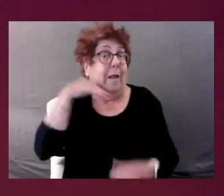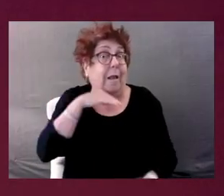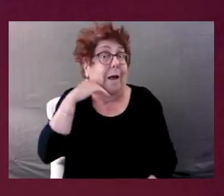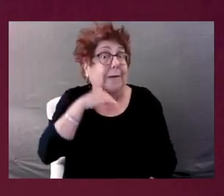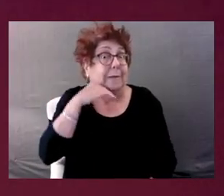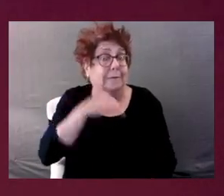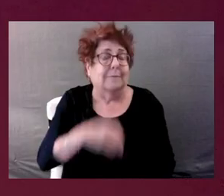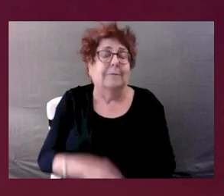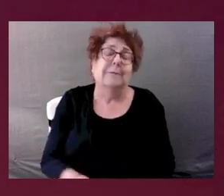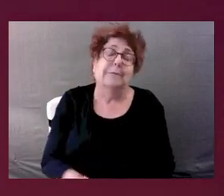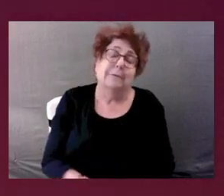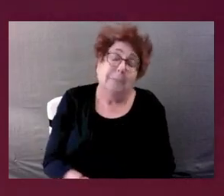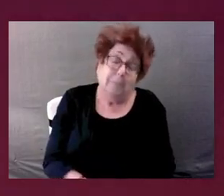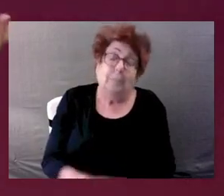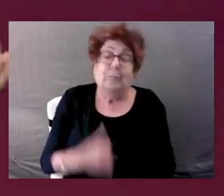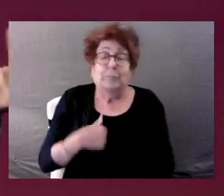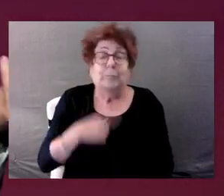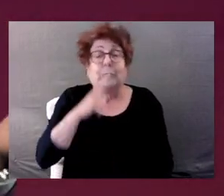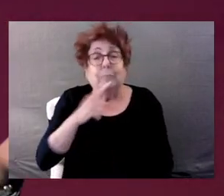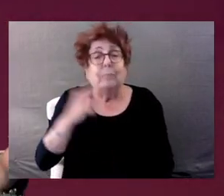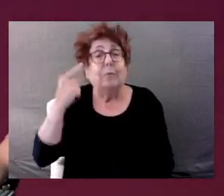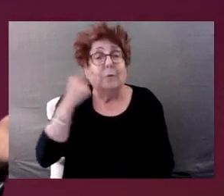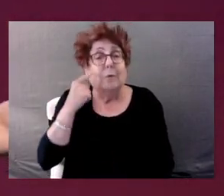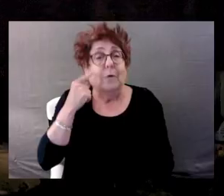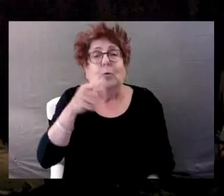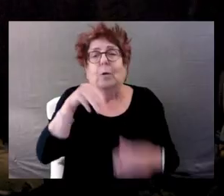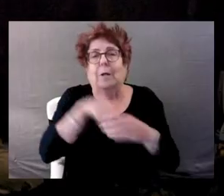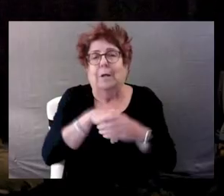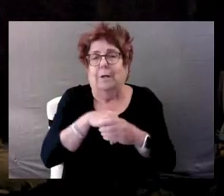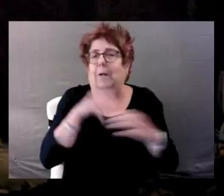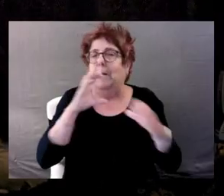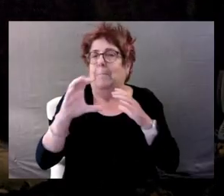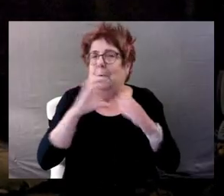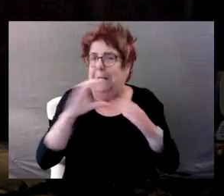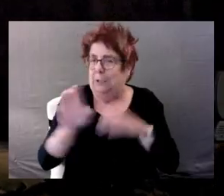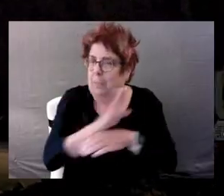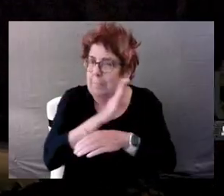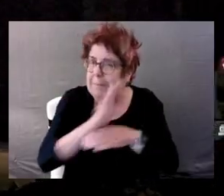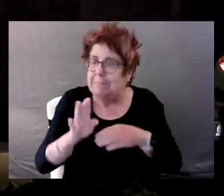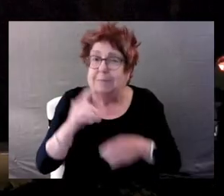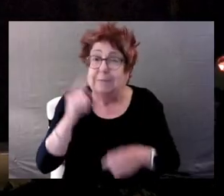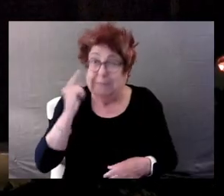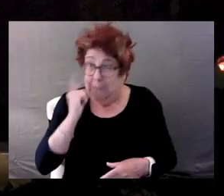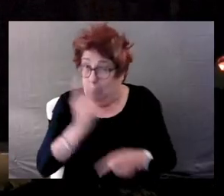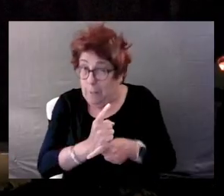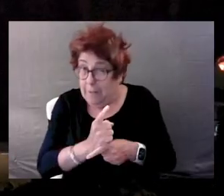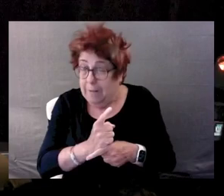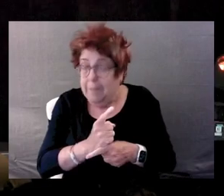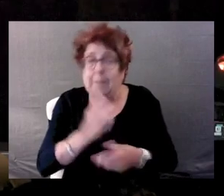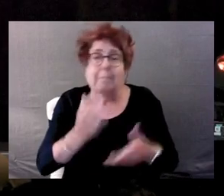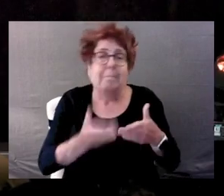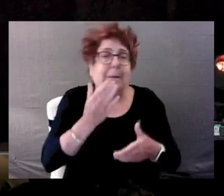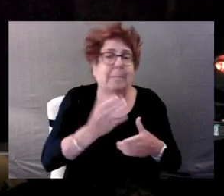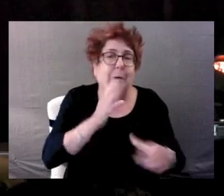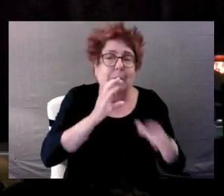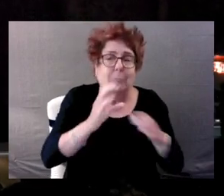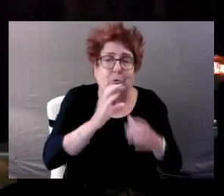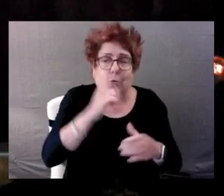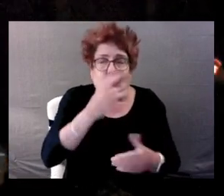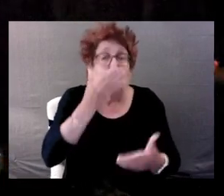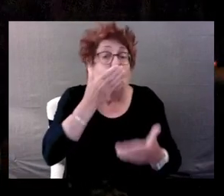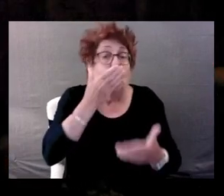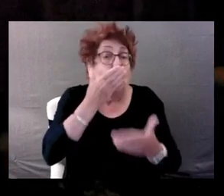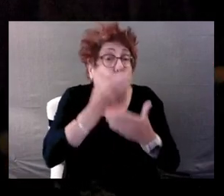in the communications business. Does that sound about right? Maybe in the communications for good business, because I think there's a